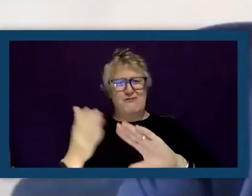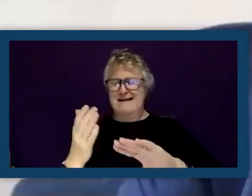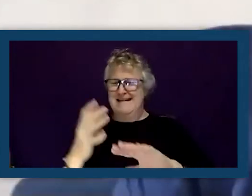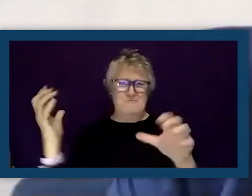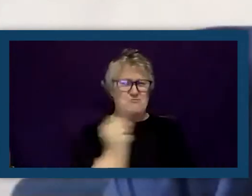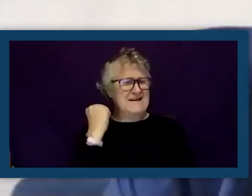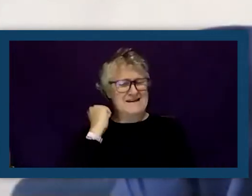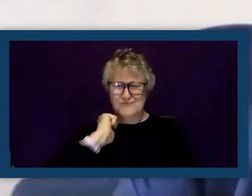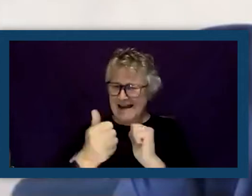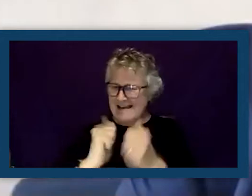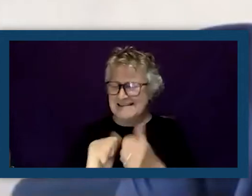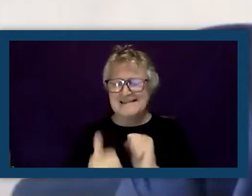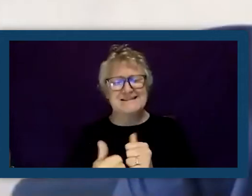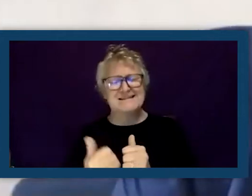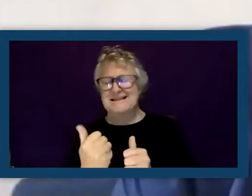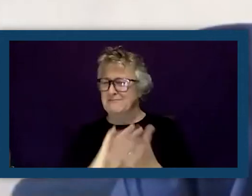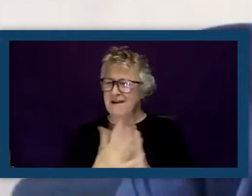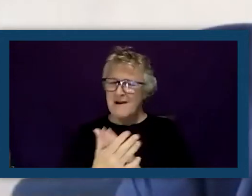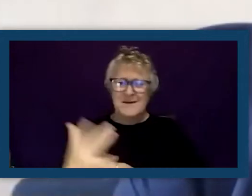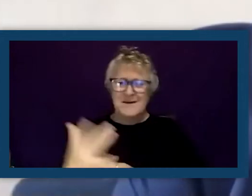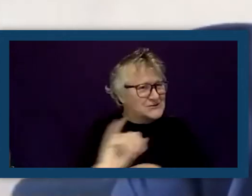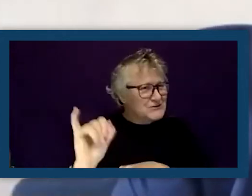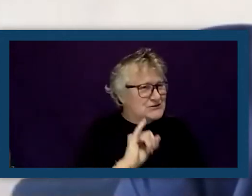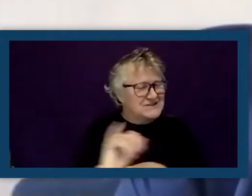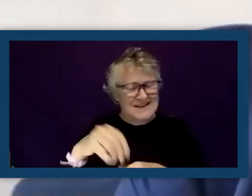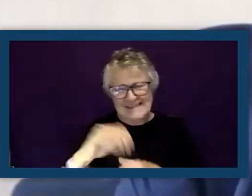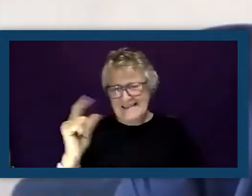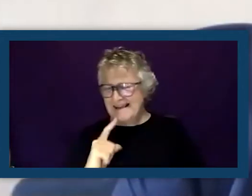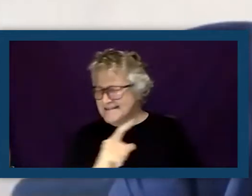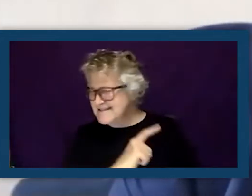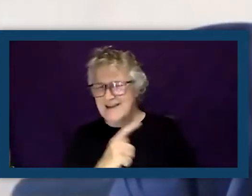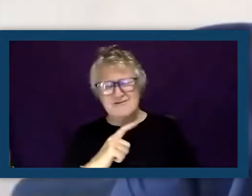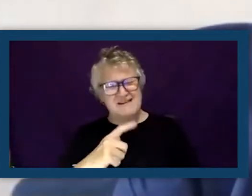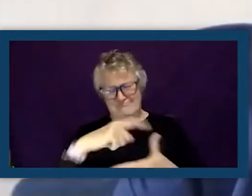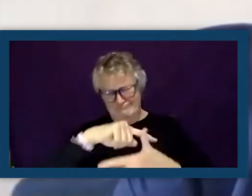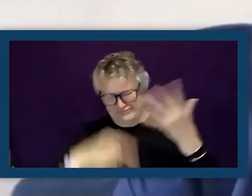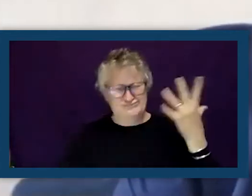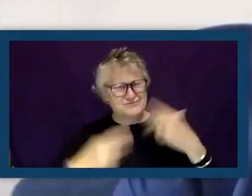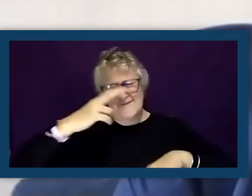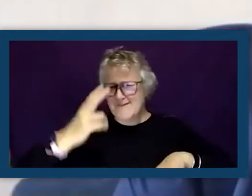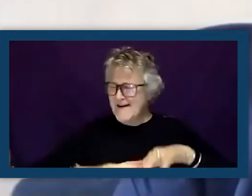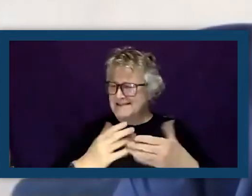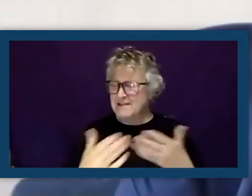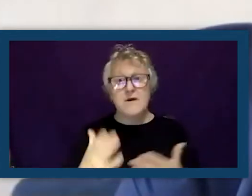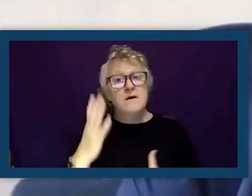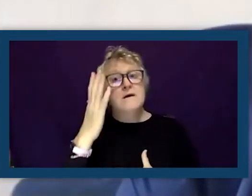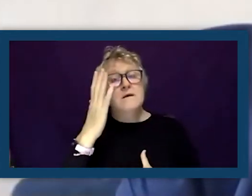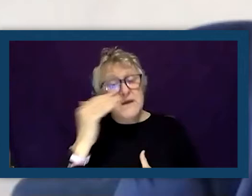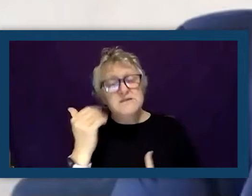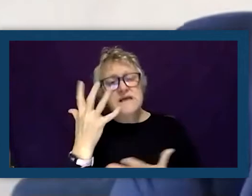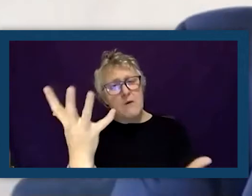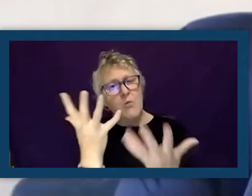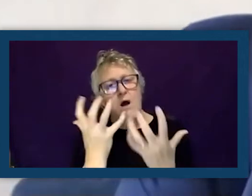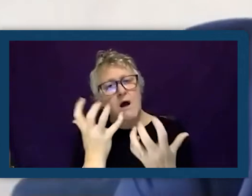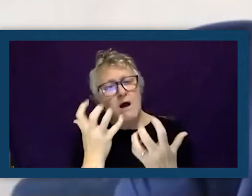working at the party and interning in the legislature and all kinds of fun stuff, just because I really wanted to learn, and I